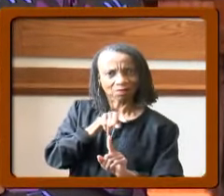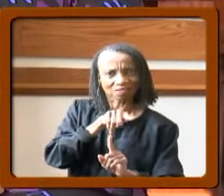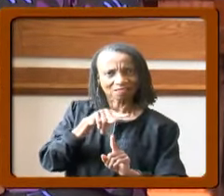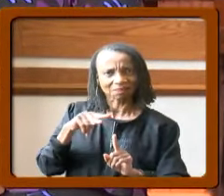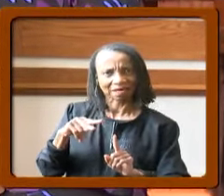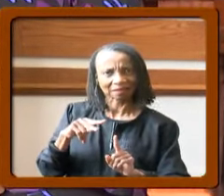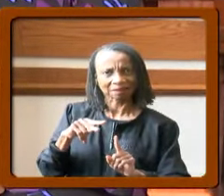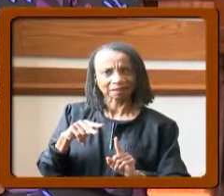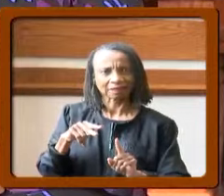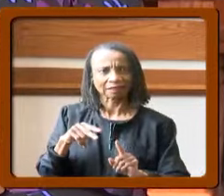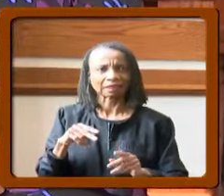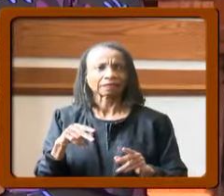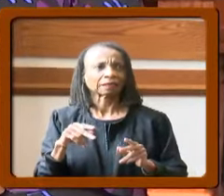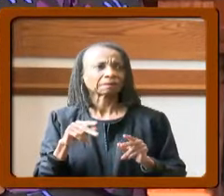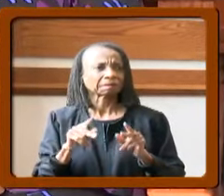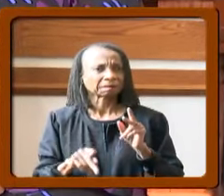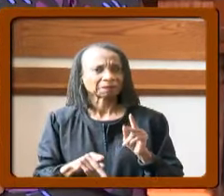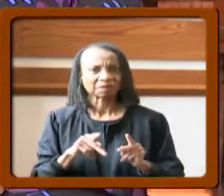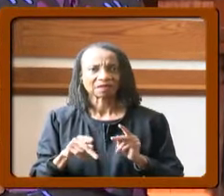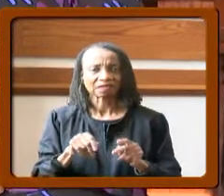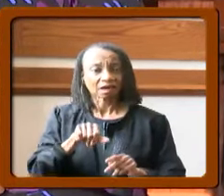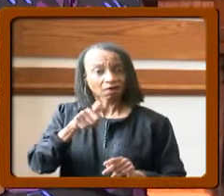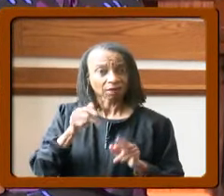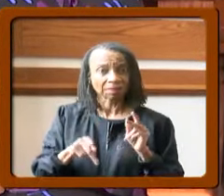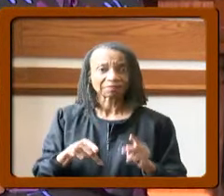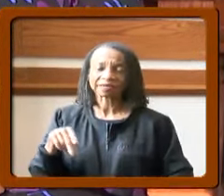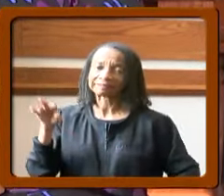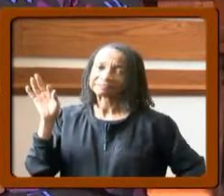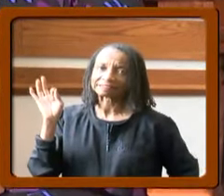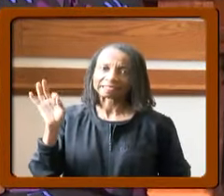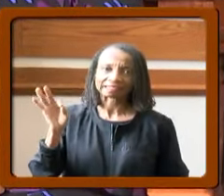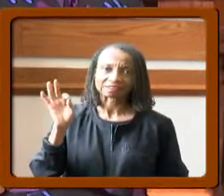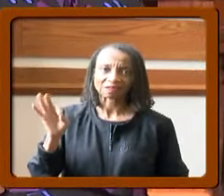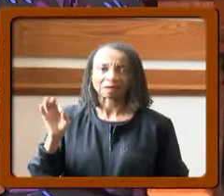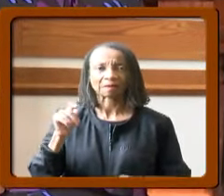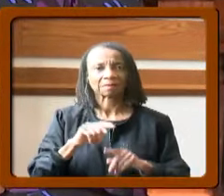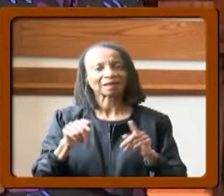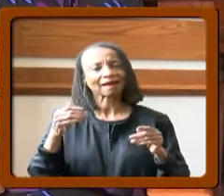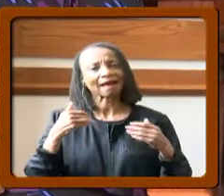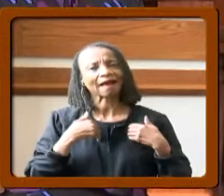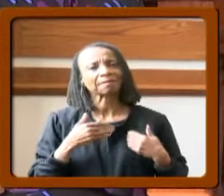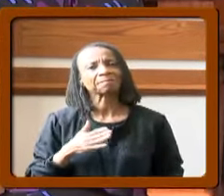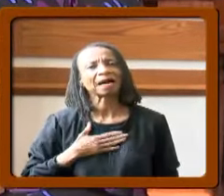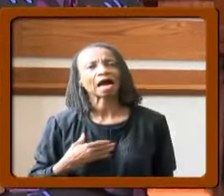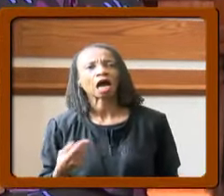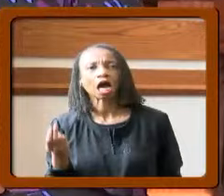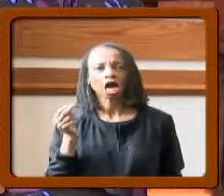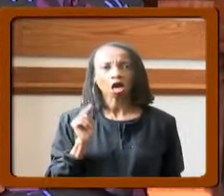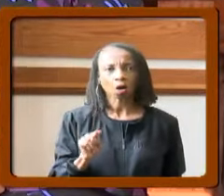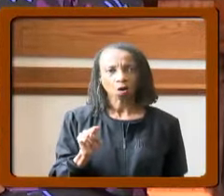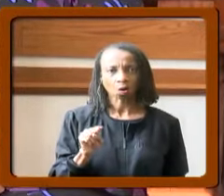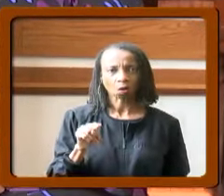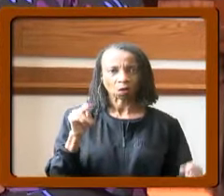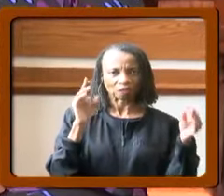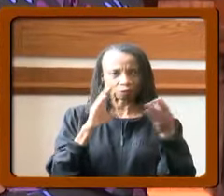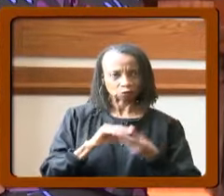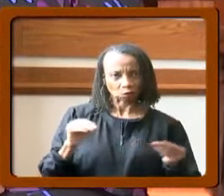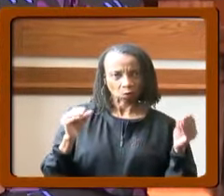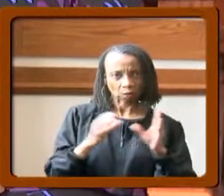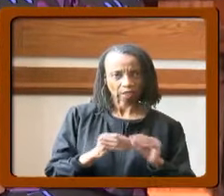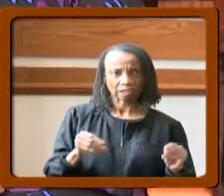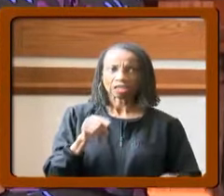Others have testified. But I've got my own testimony. You can't tell